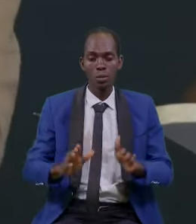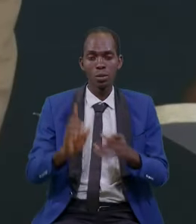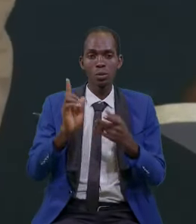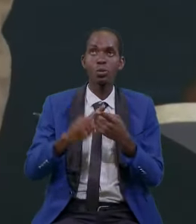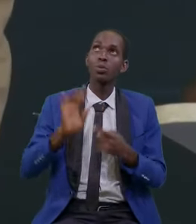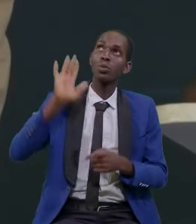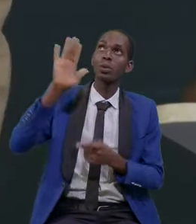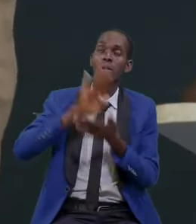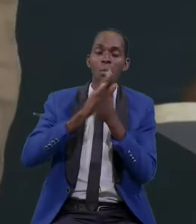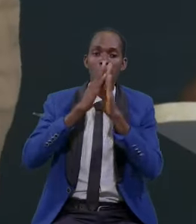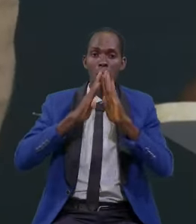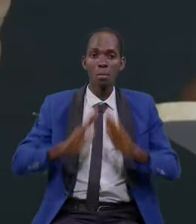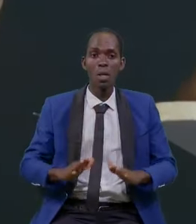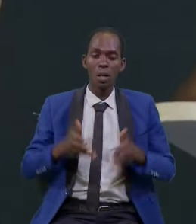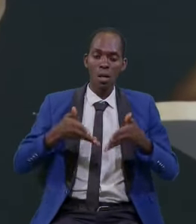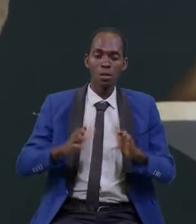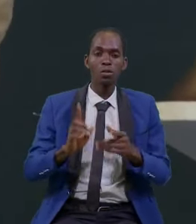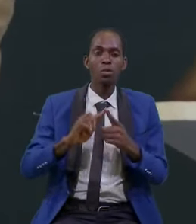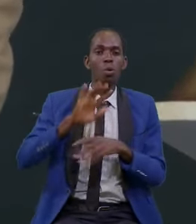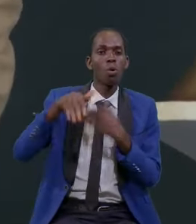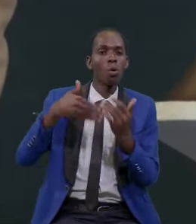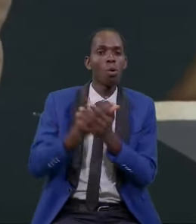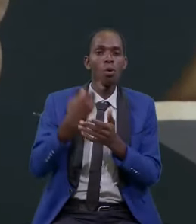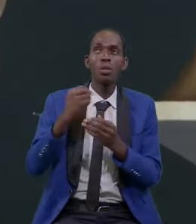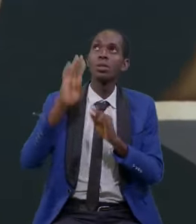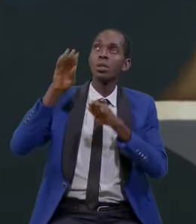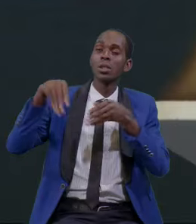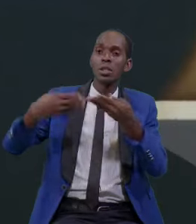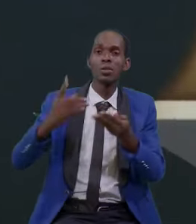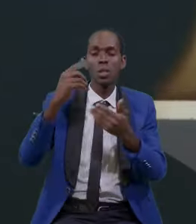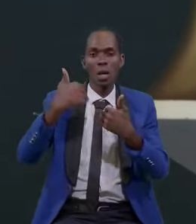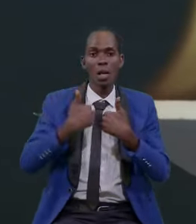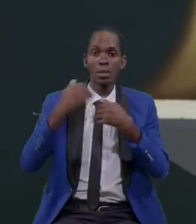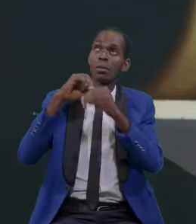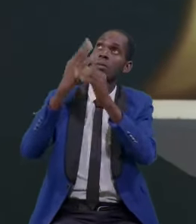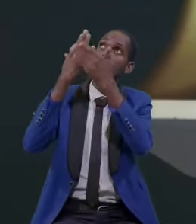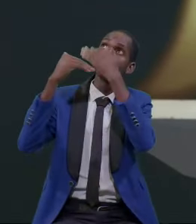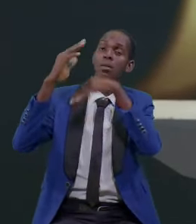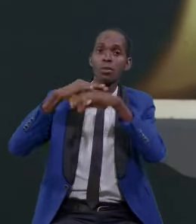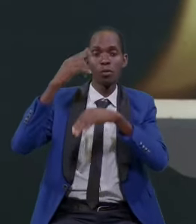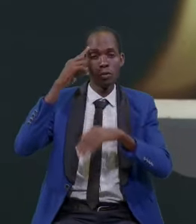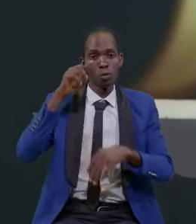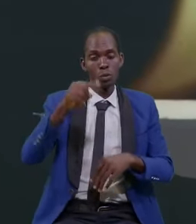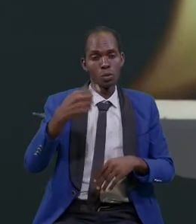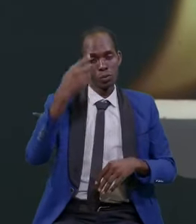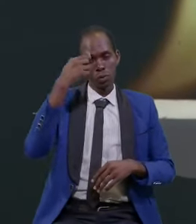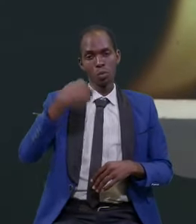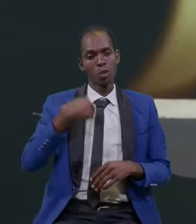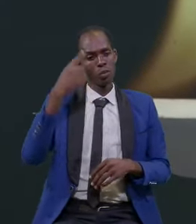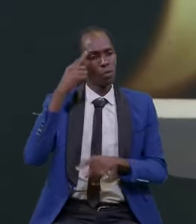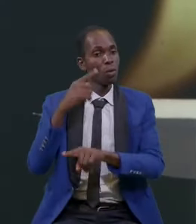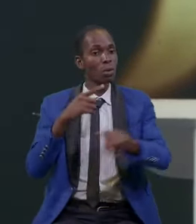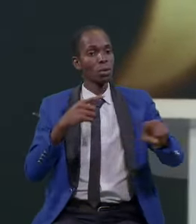all the provision that he has in heaven for you and for me, for they and for them, for